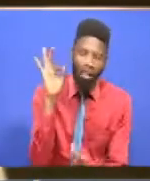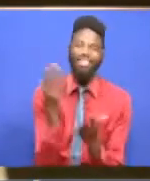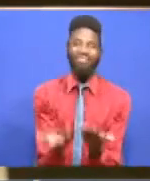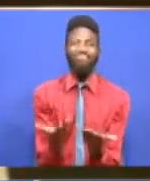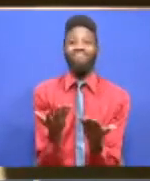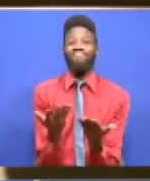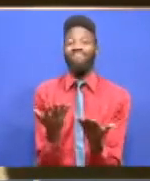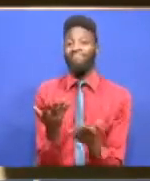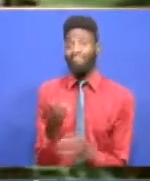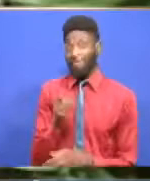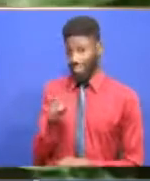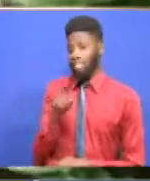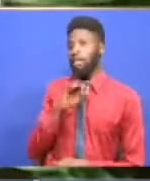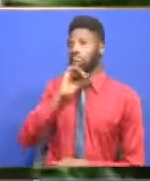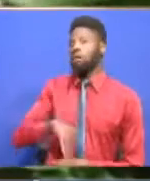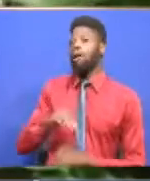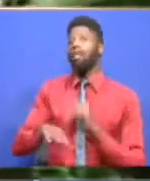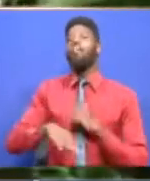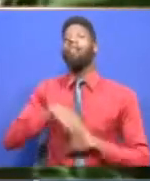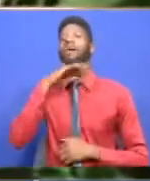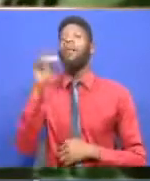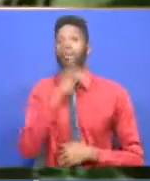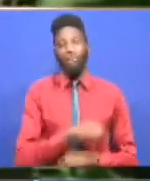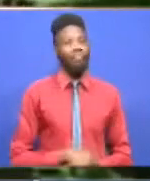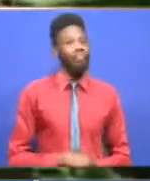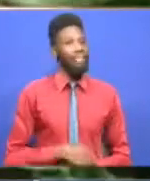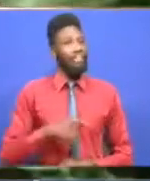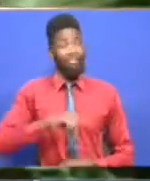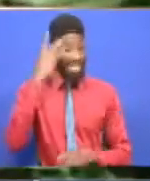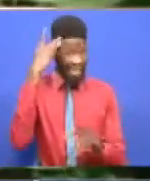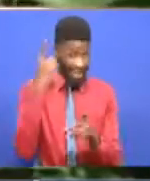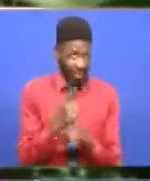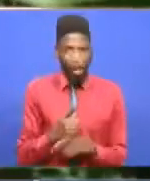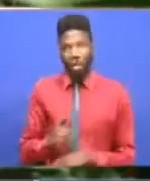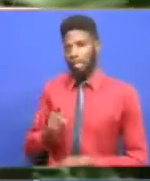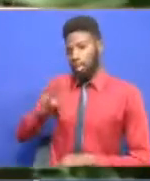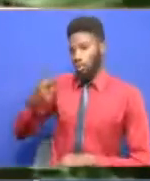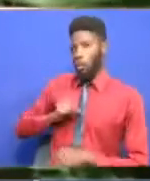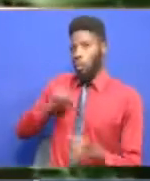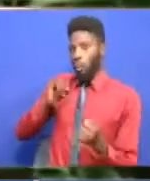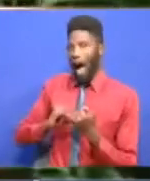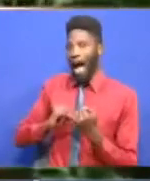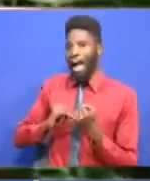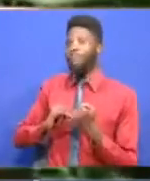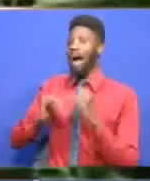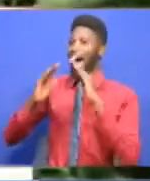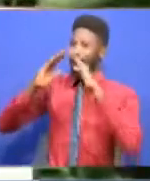mtoto ya ndugu yangu amekufa. Aliamua kuchengea huyu mke wa pili nyumba.